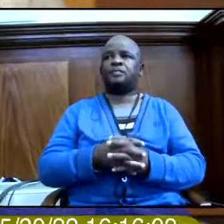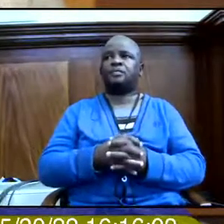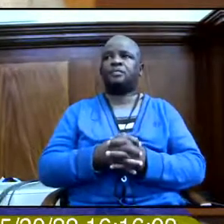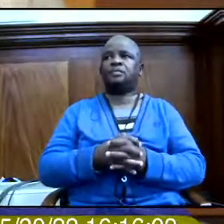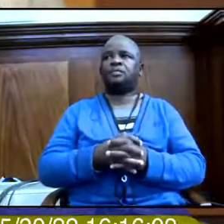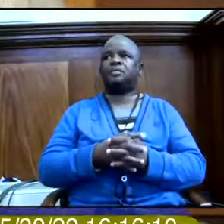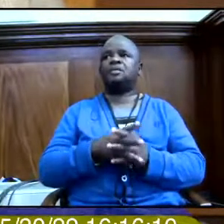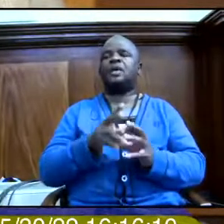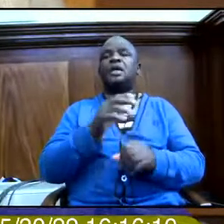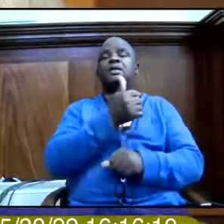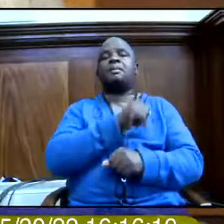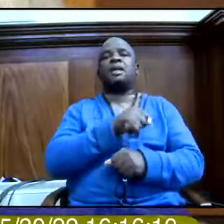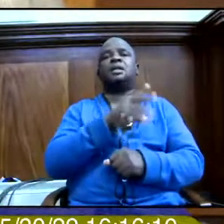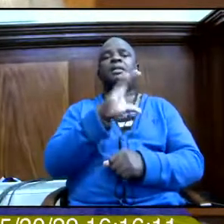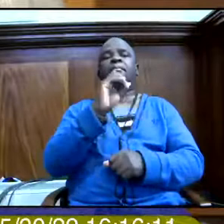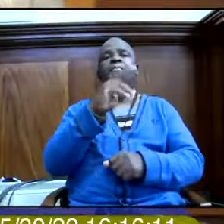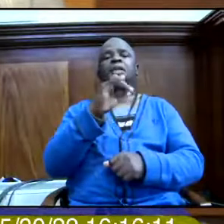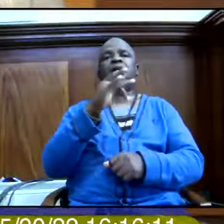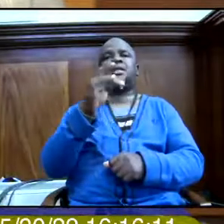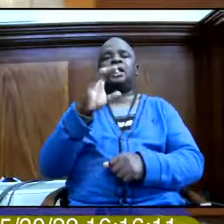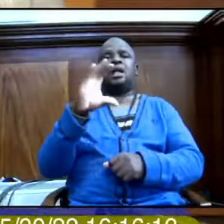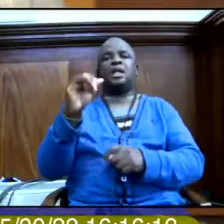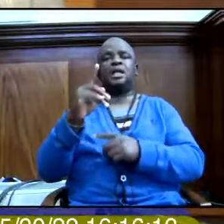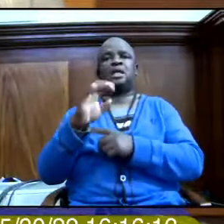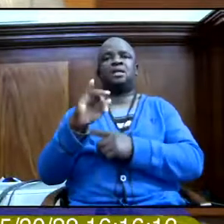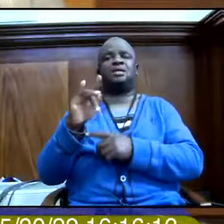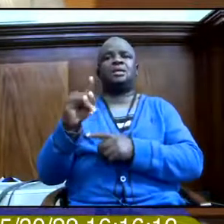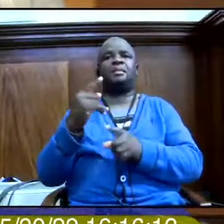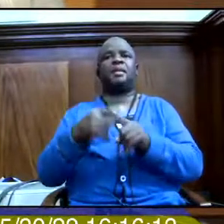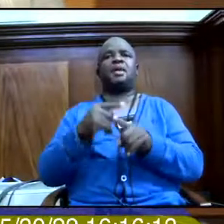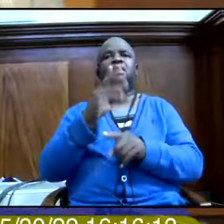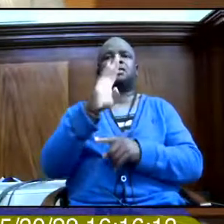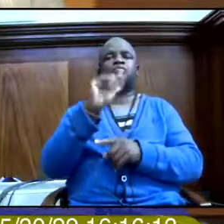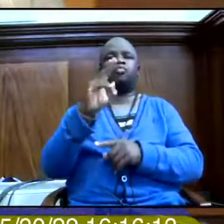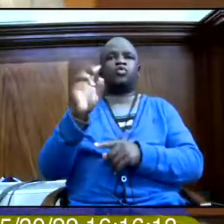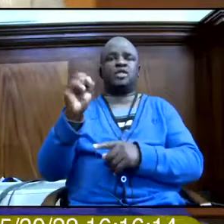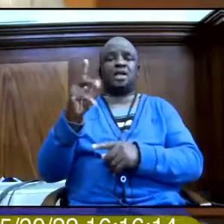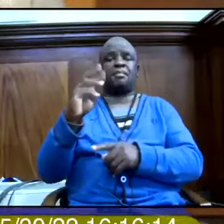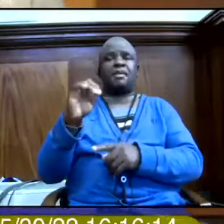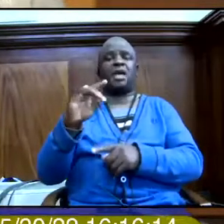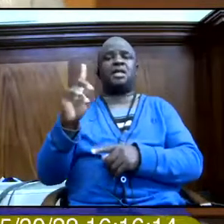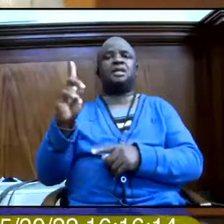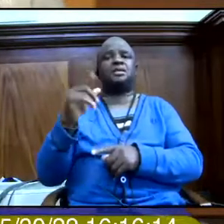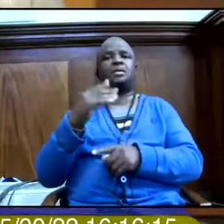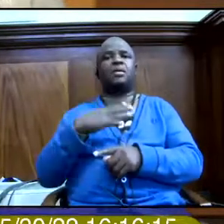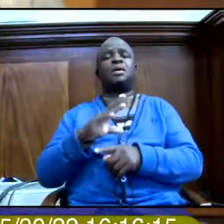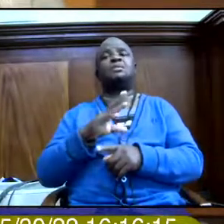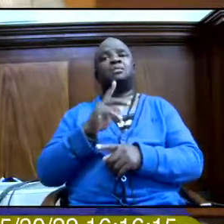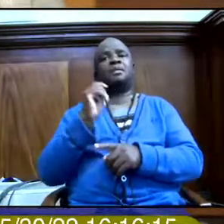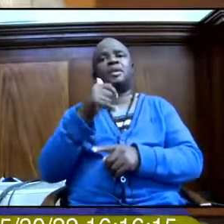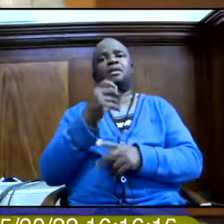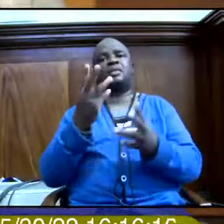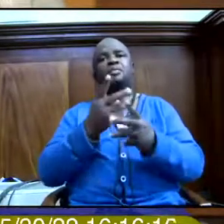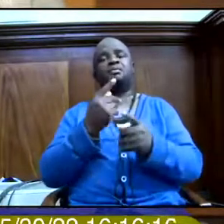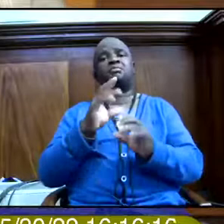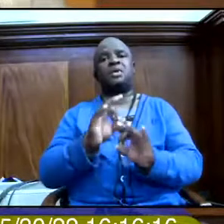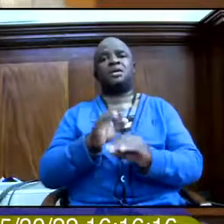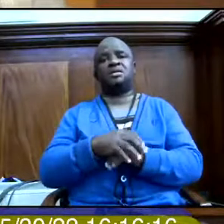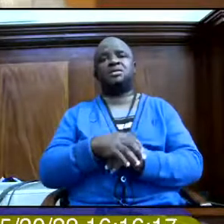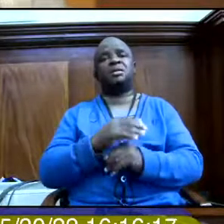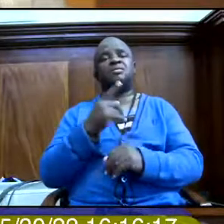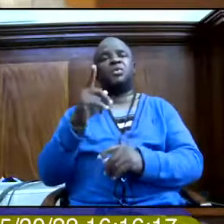medic clinic nebu summit sitting above part of us about battalions